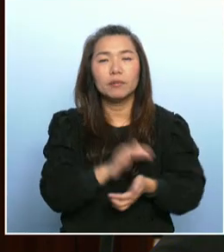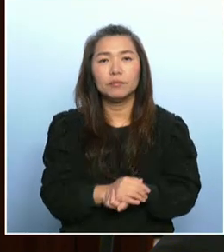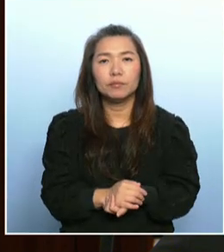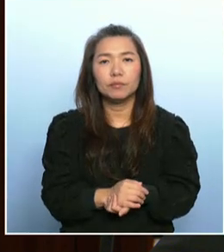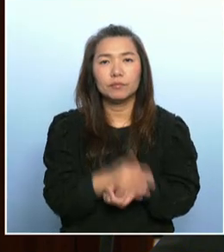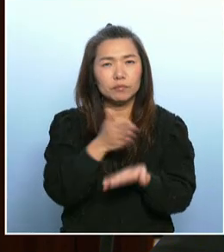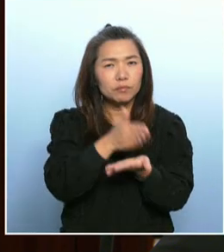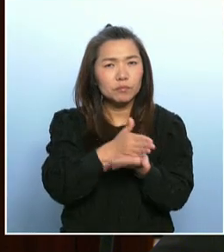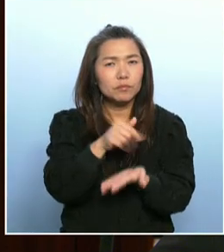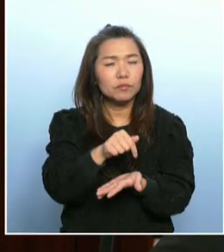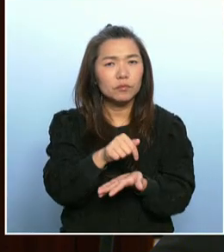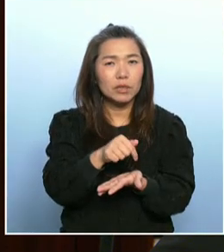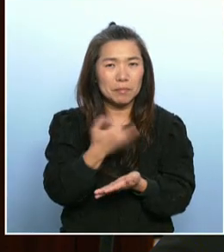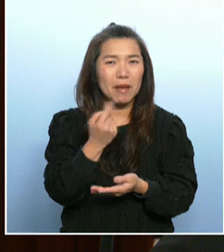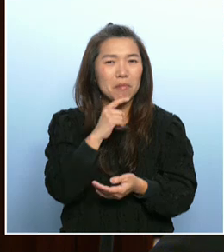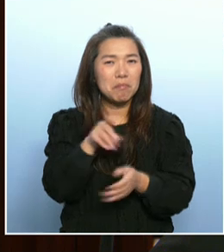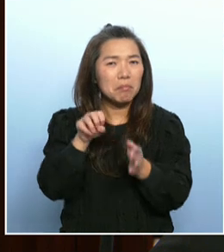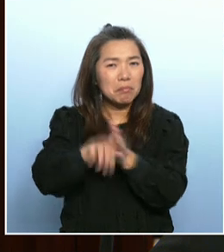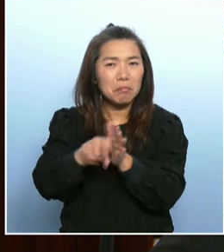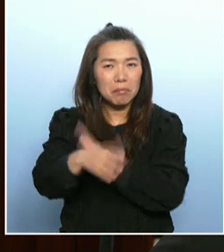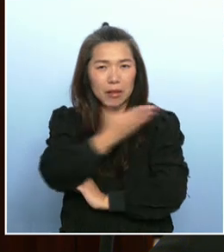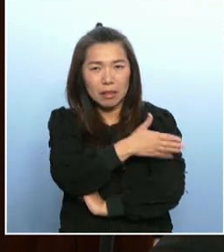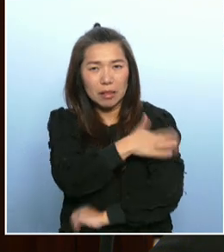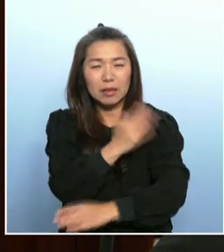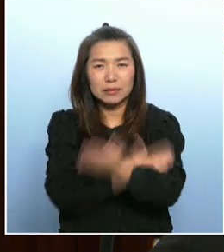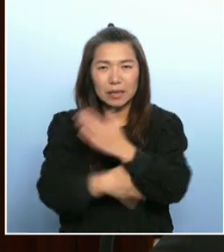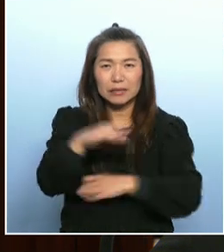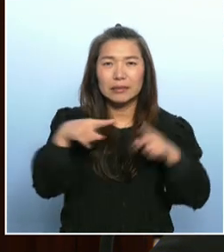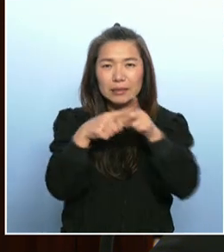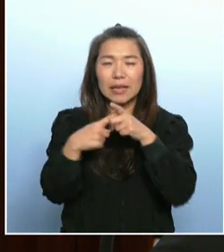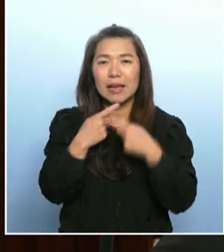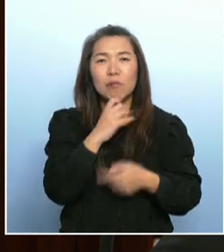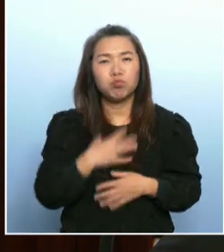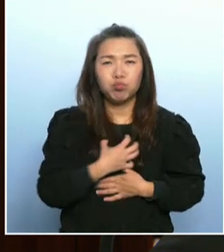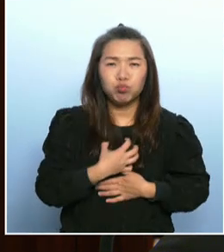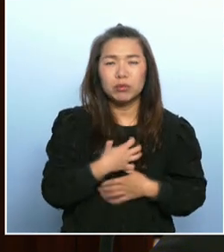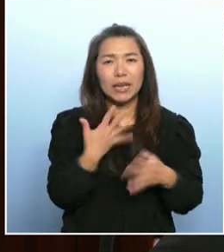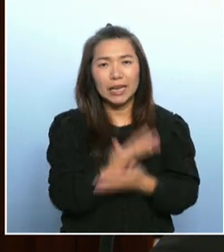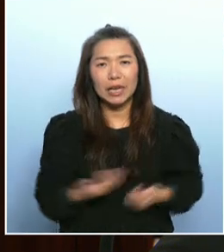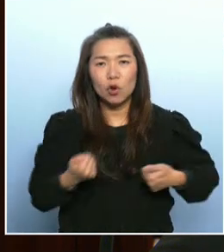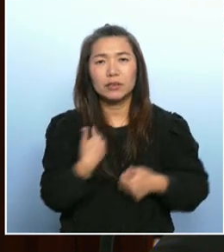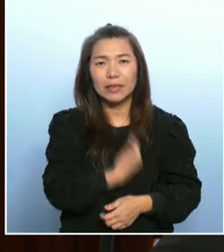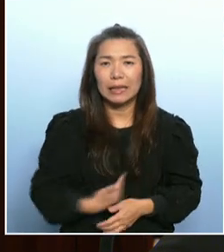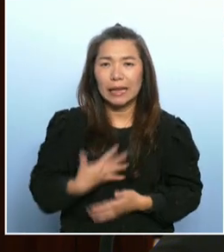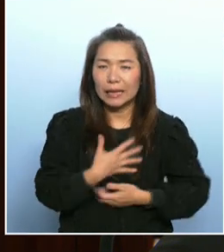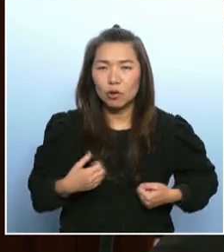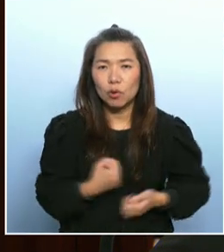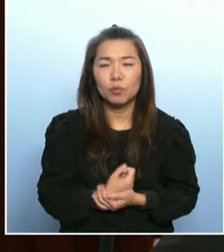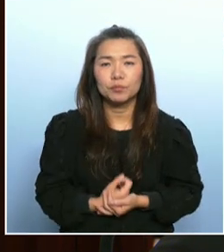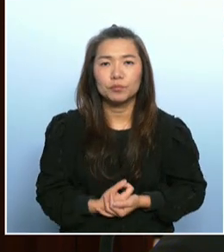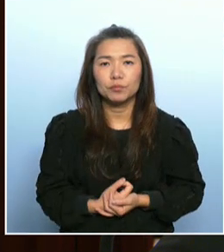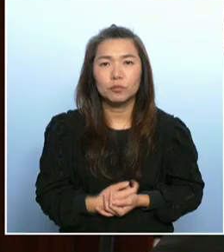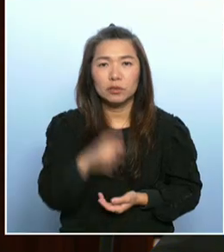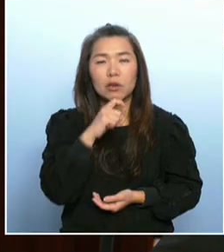For residential care homes that have not been fully opened, are they neglecting the